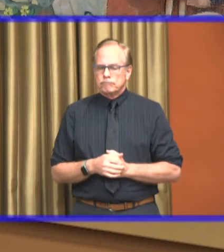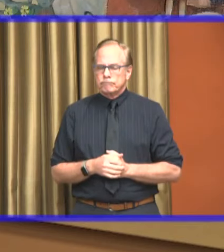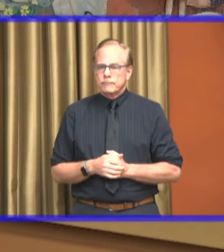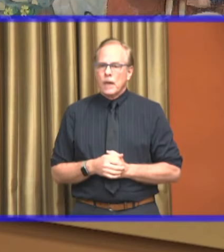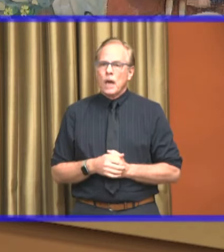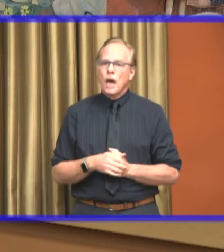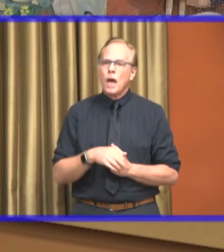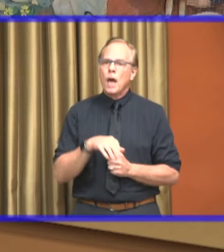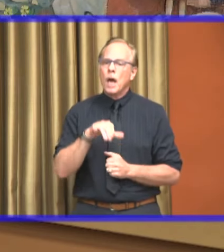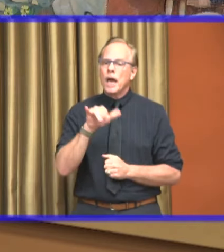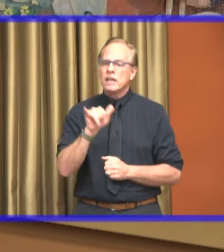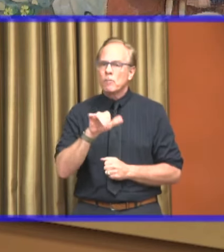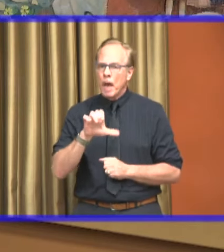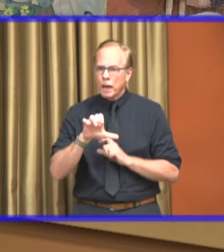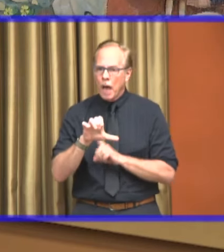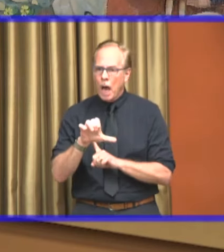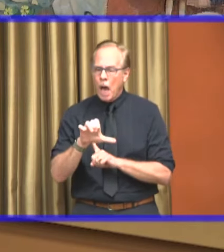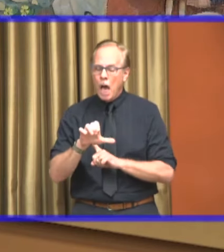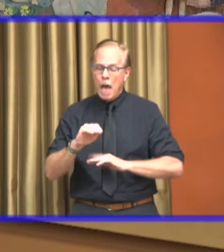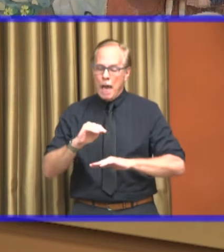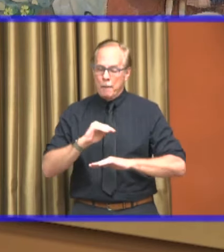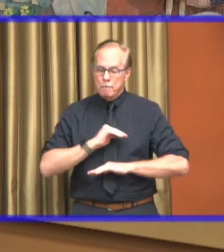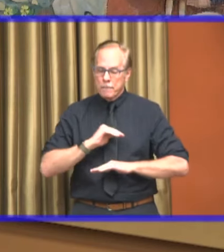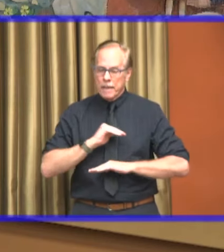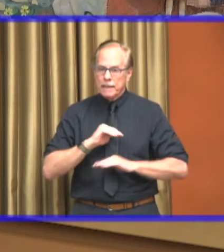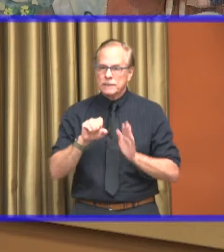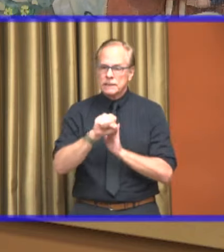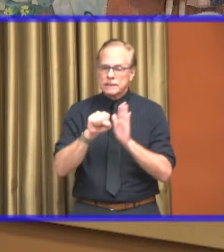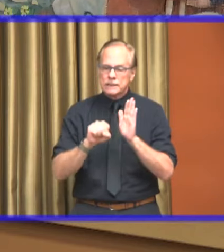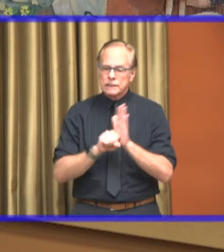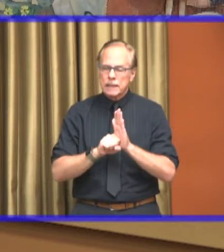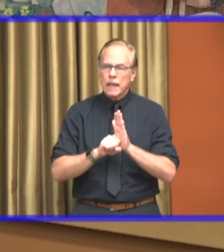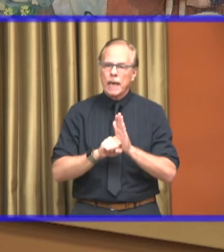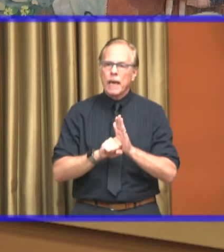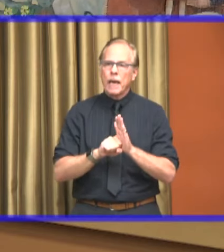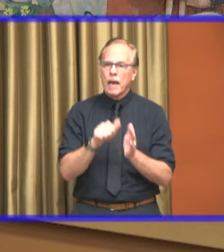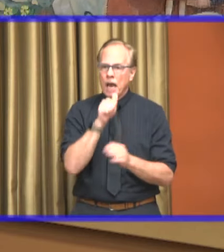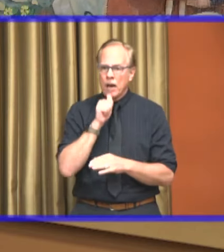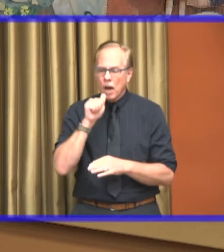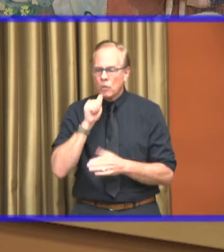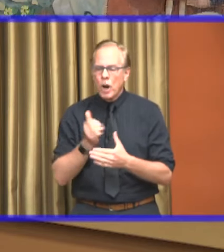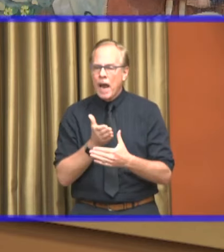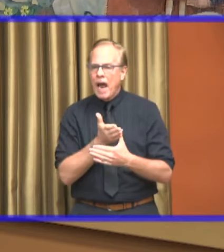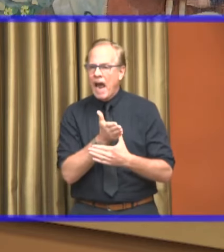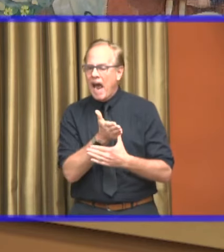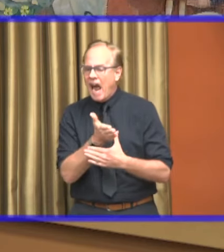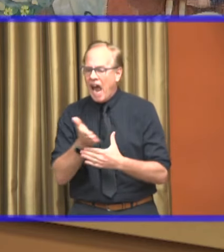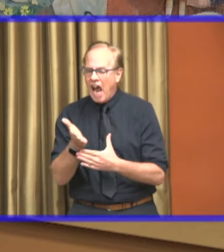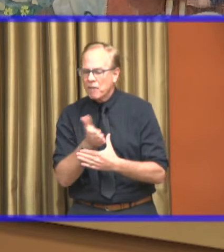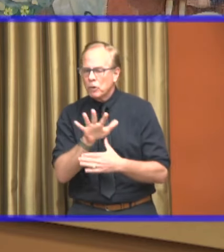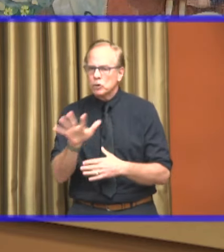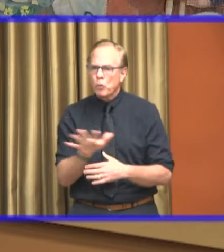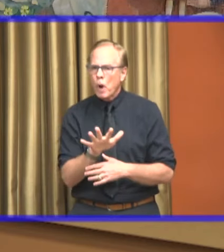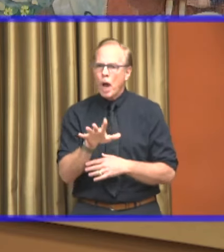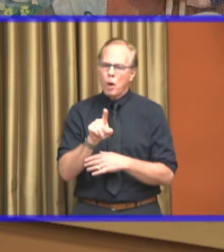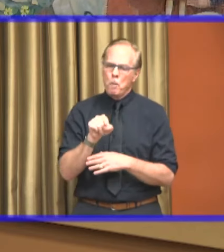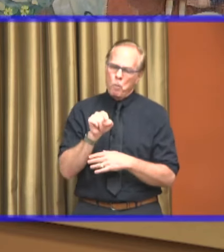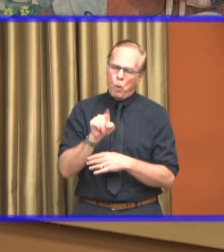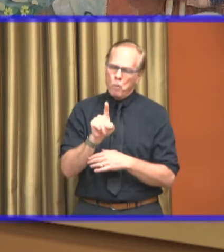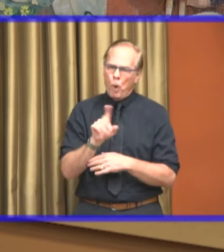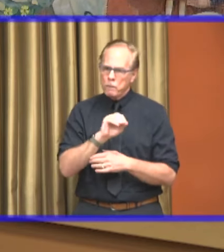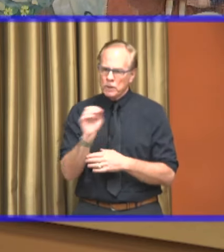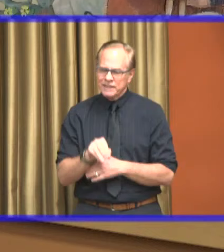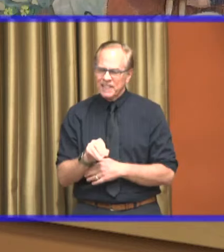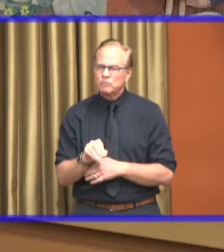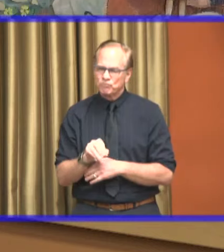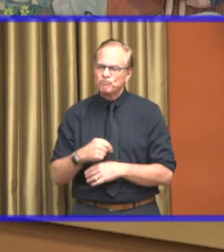Yavapai County's response rate beats the Arizona statewide average as of today by about 1%. So we can be very proud of the